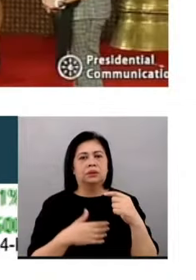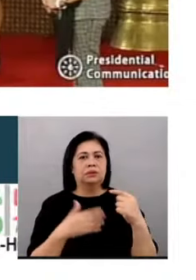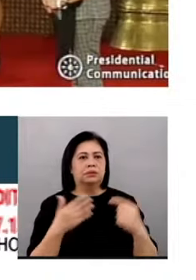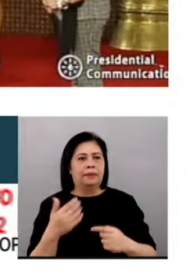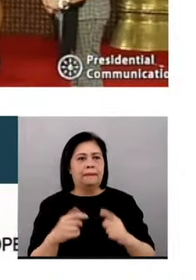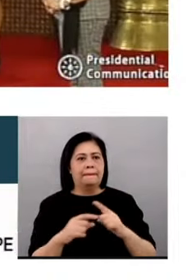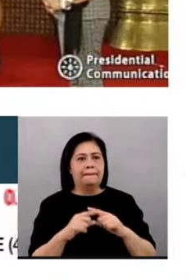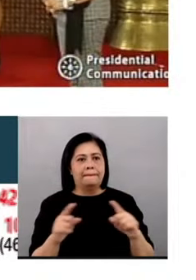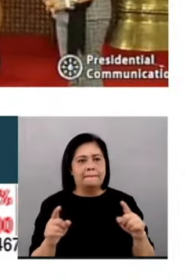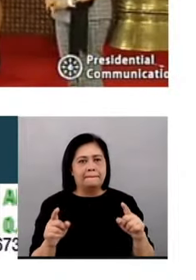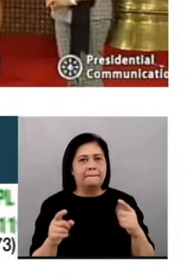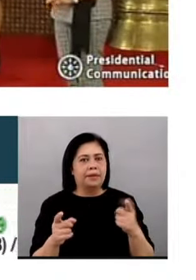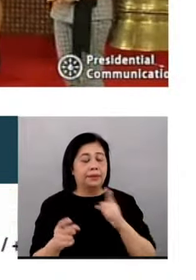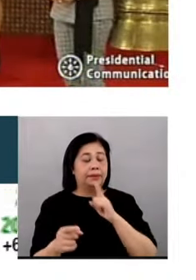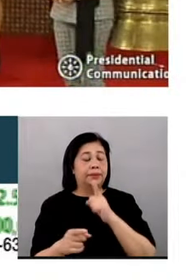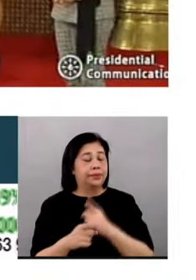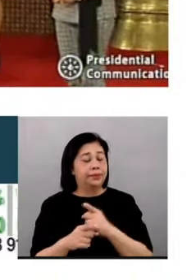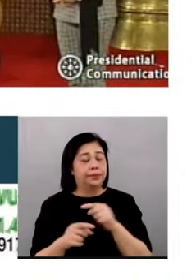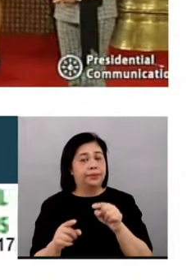But she's definitely not,